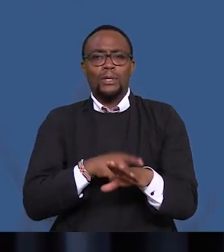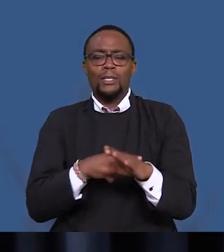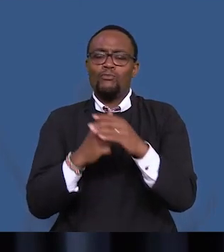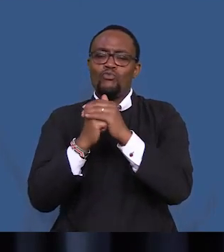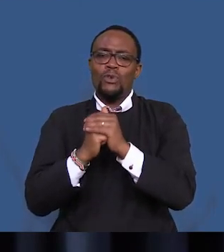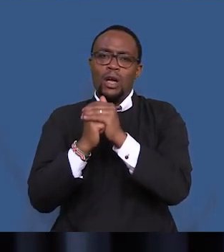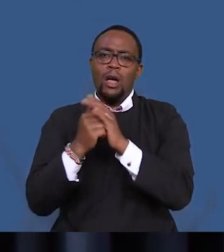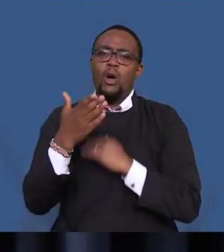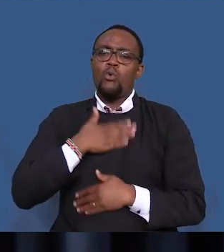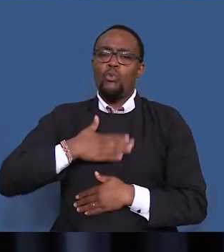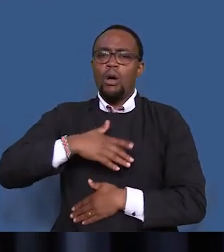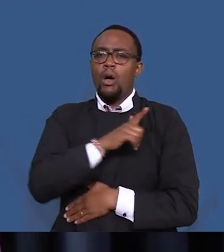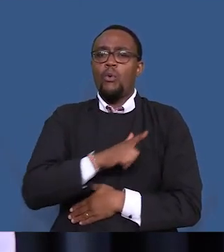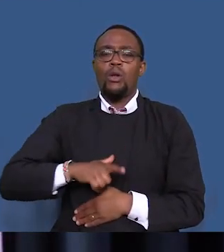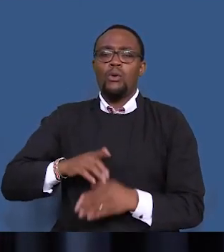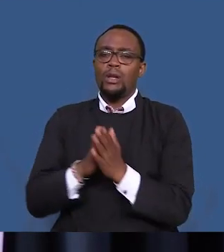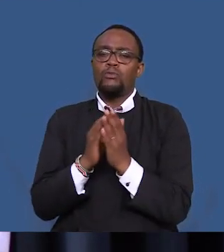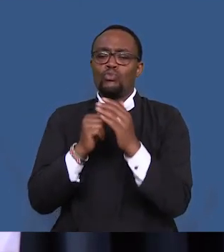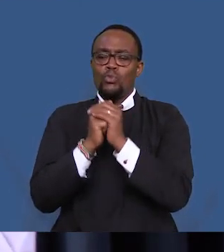our Lord and worship.